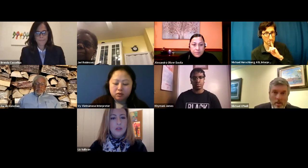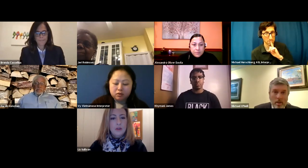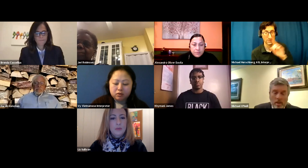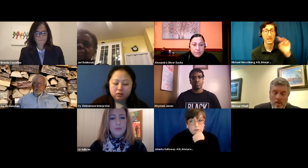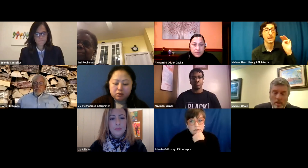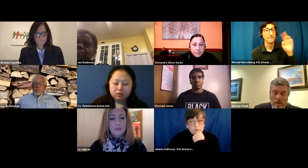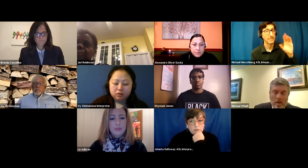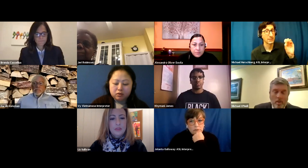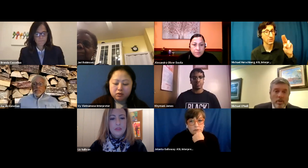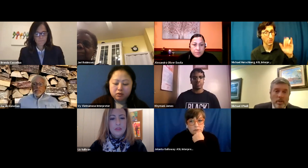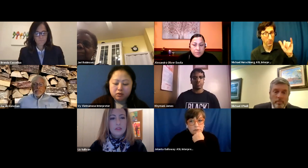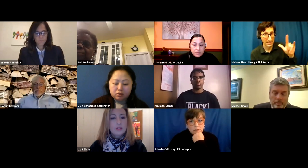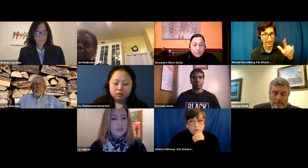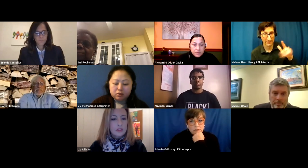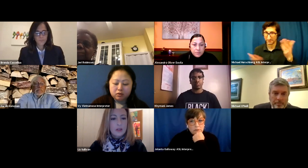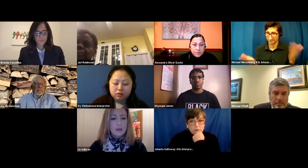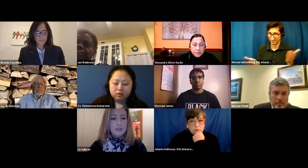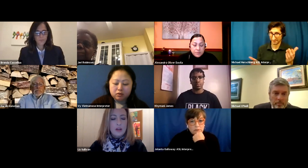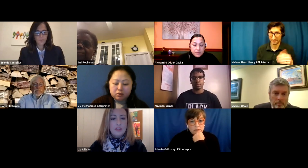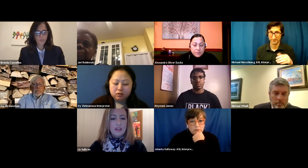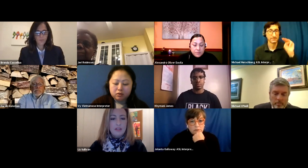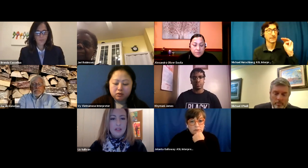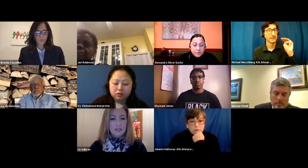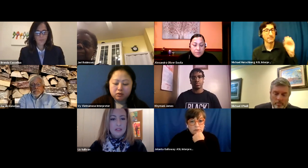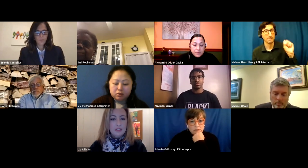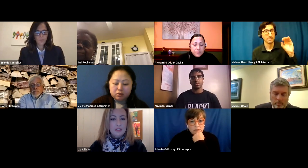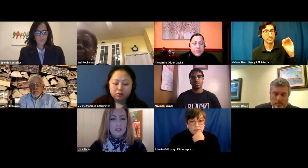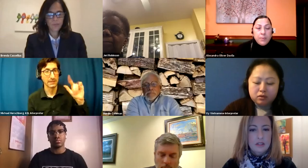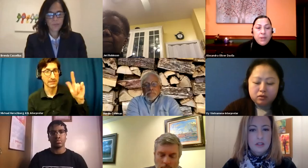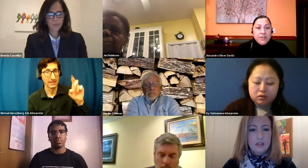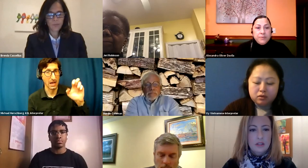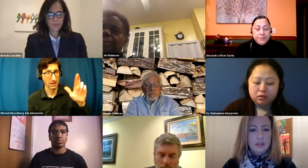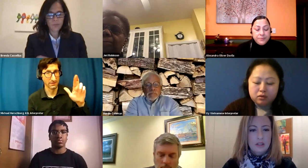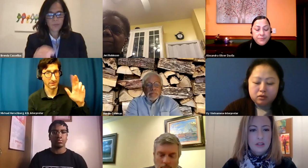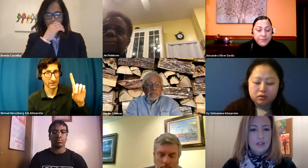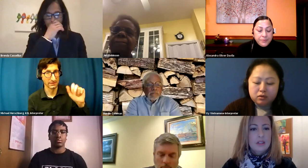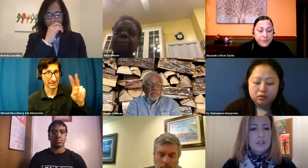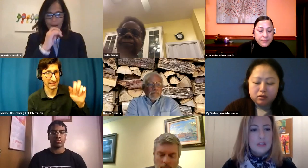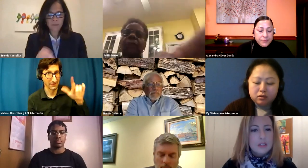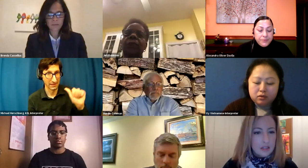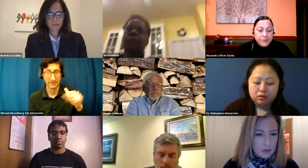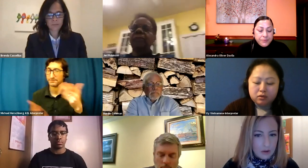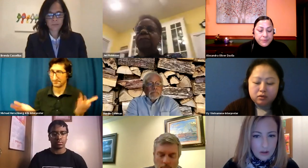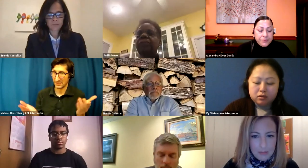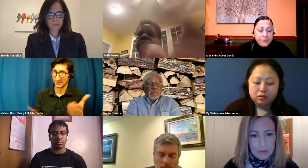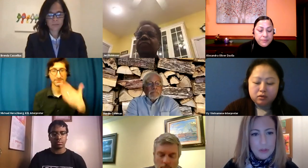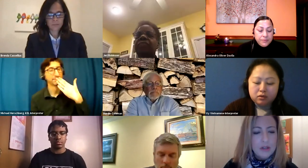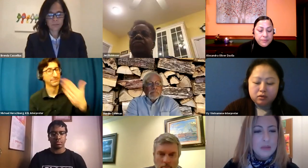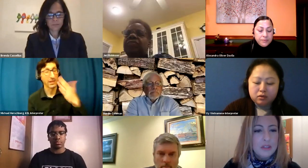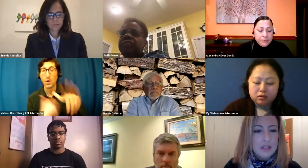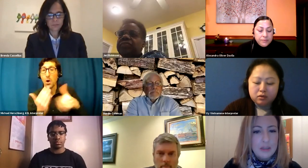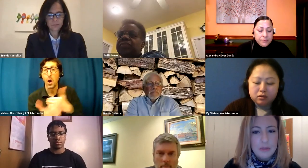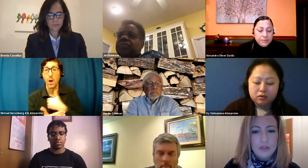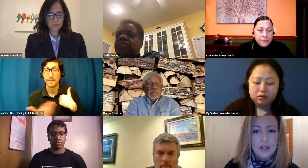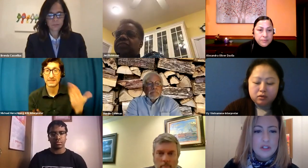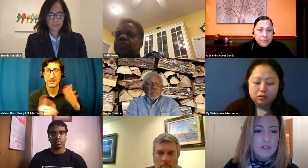Mr. O'Neill? Present. Ms. Oliver Davila? Present. Thank you. All members are present